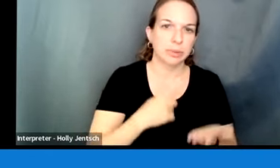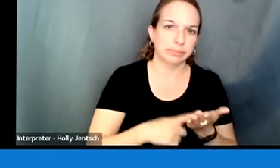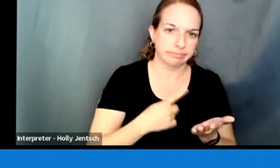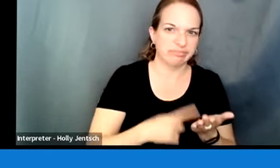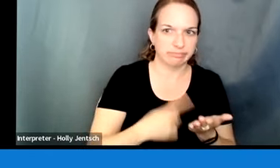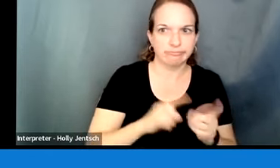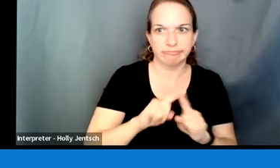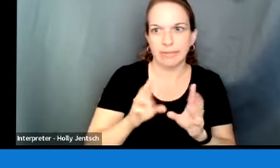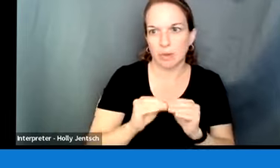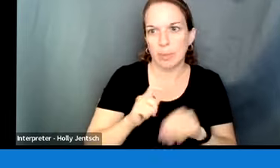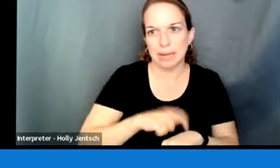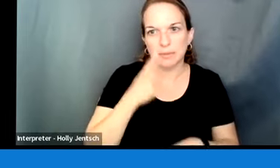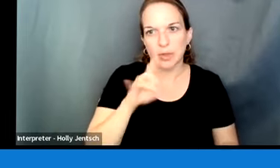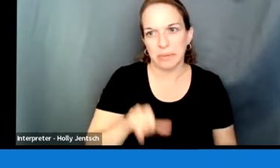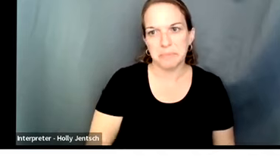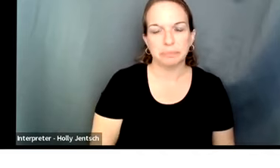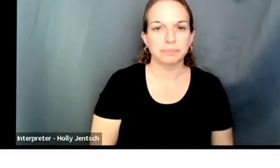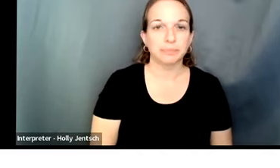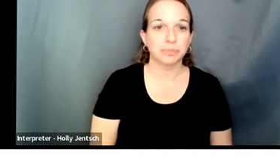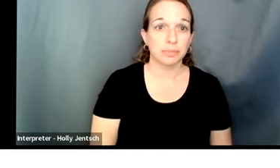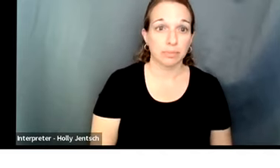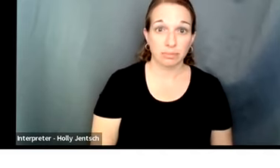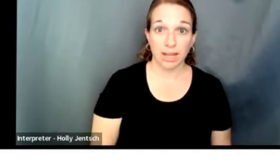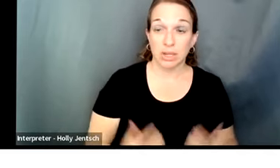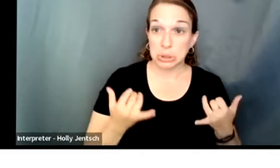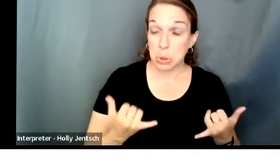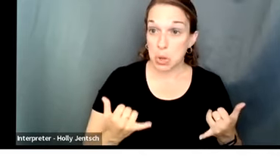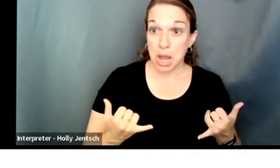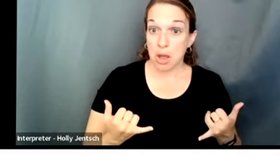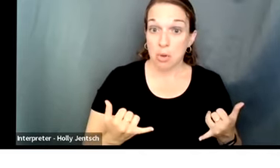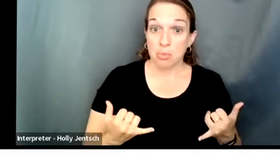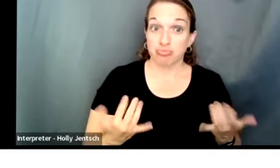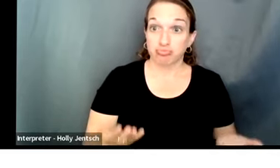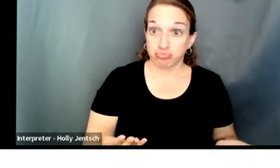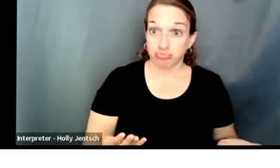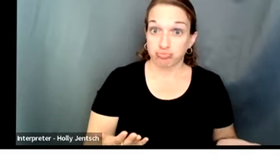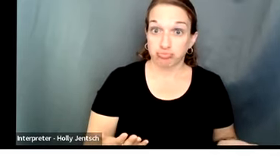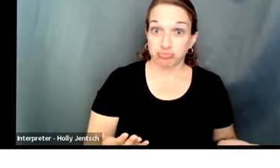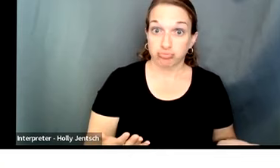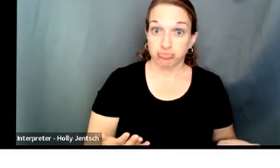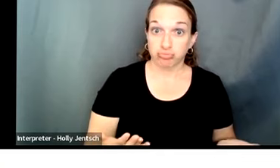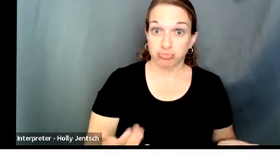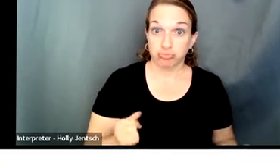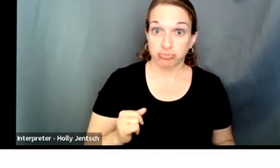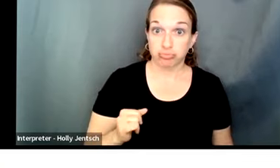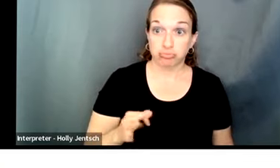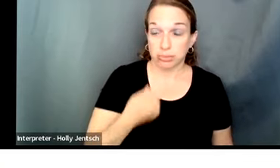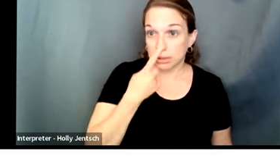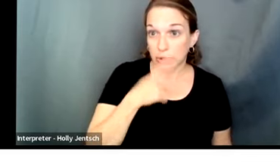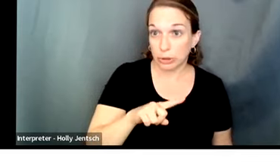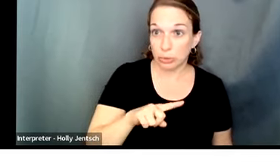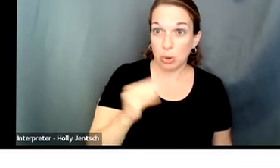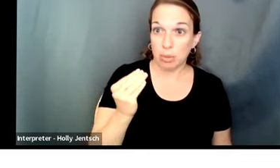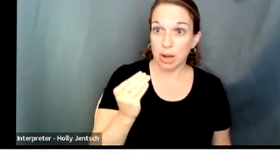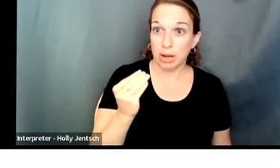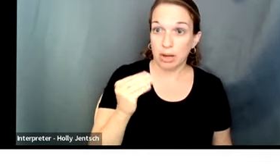be. So at this point, I'm going to ask you to, maybe we can have everybody turn their cameras on. We're